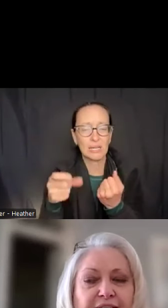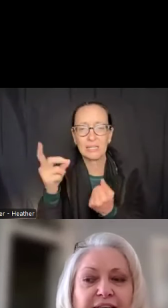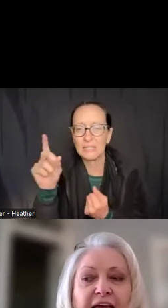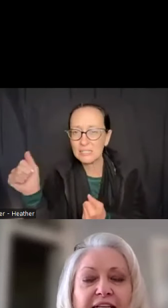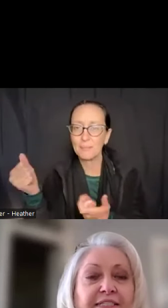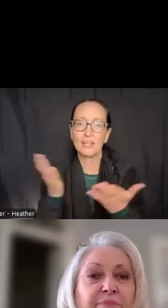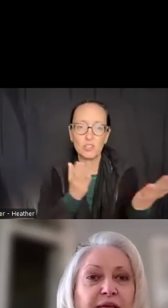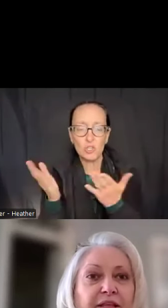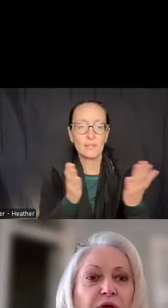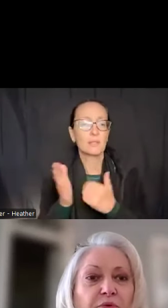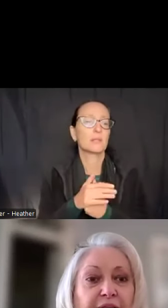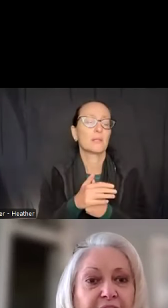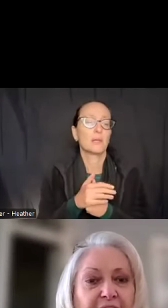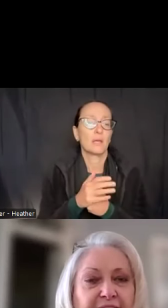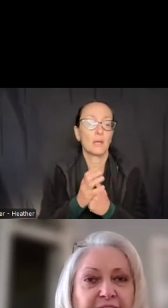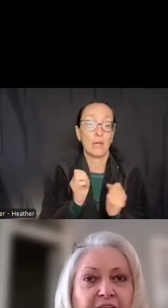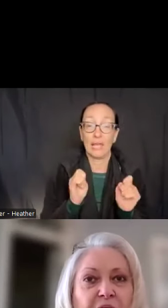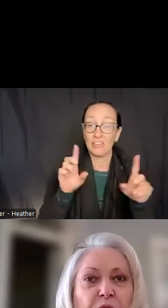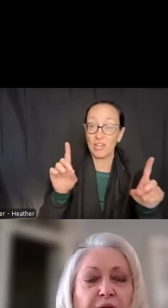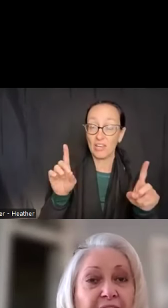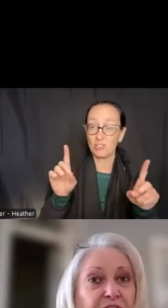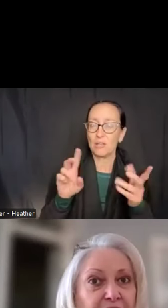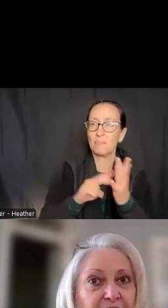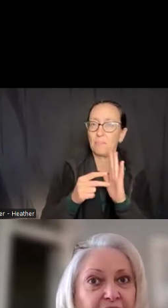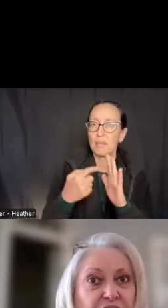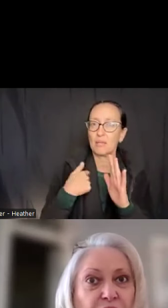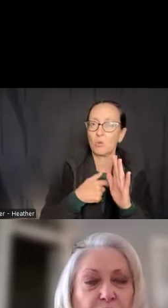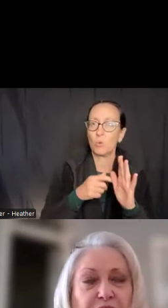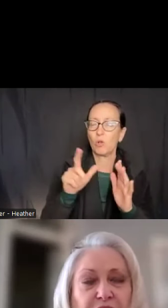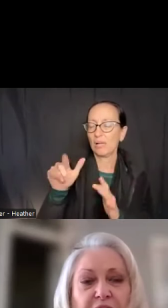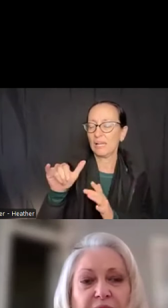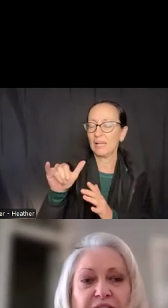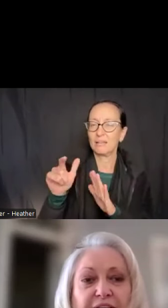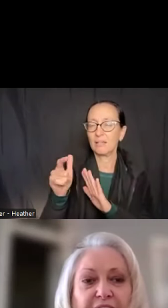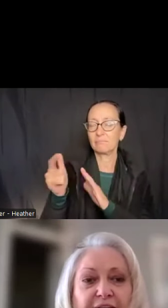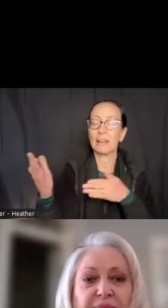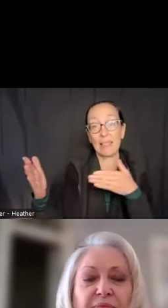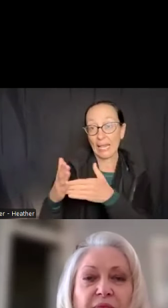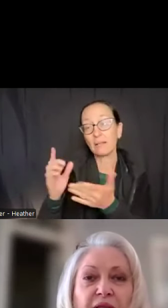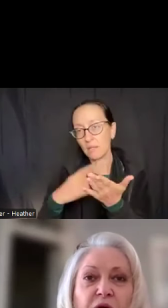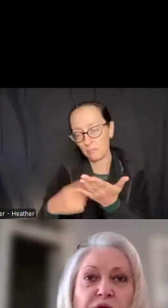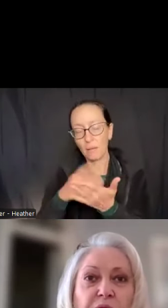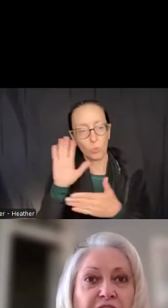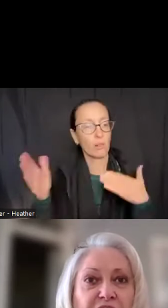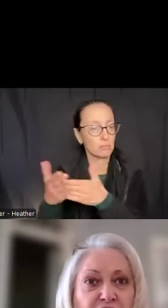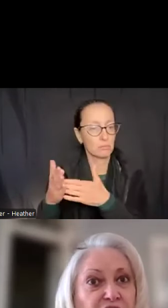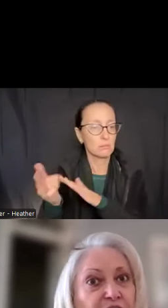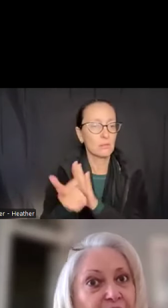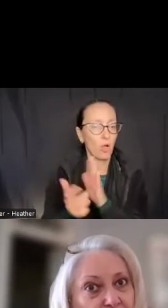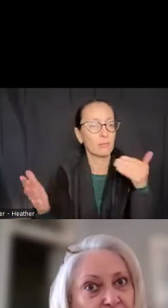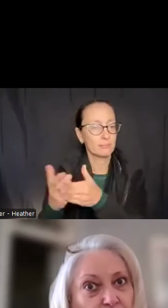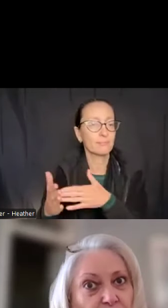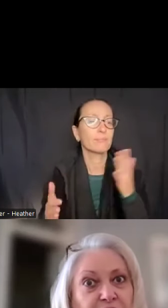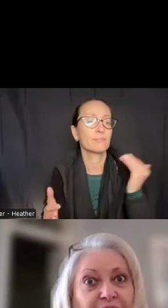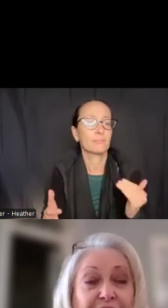their rights. Doesn't mean that we will litigate, but we have looked at litigation and we will sometimes litigate. We do a lot of education